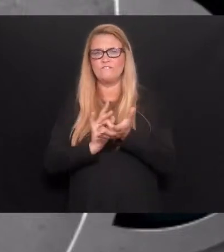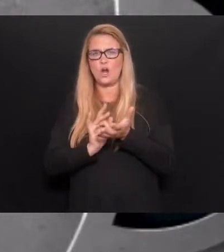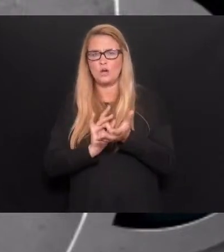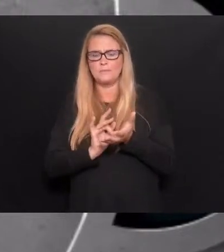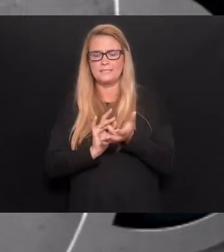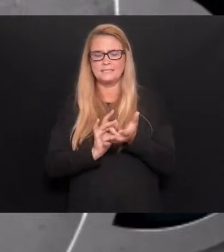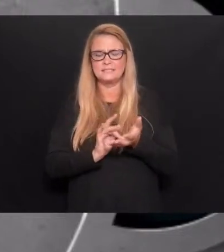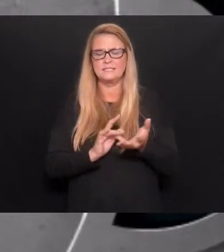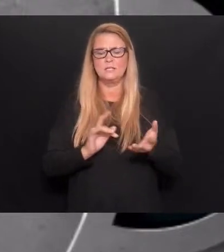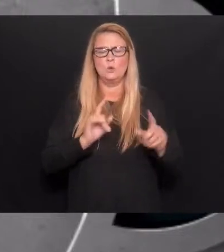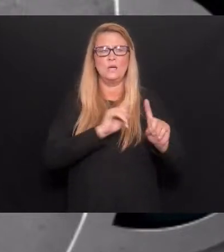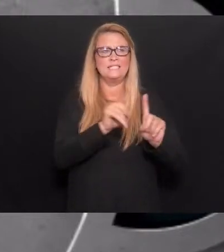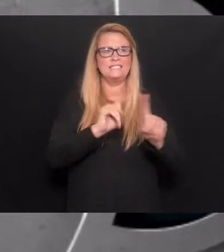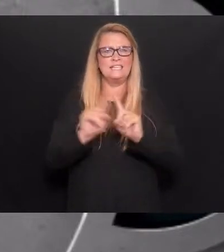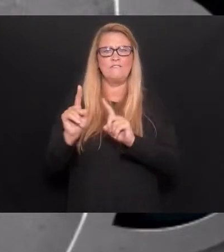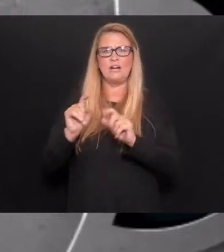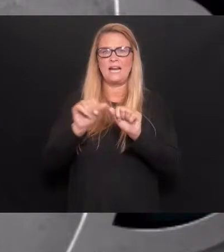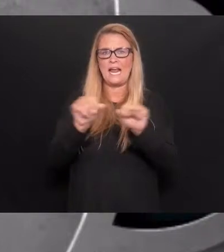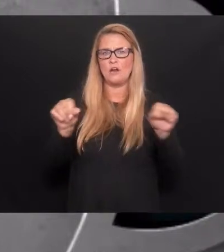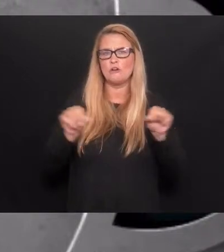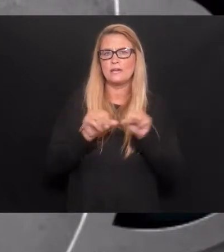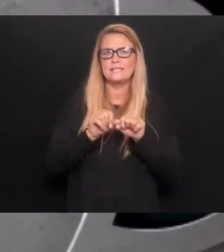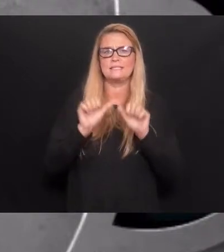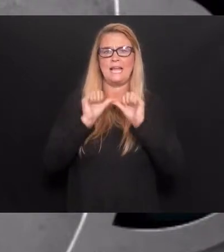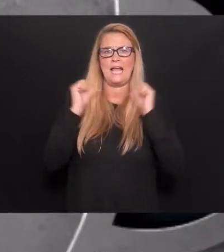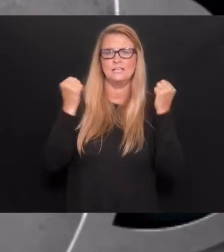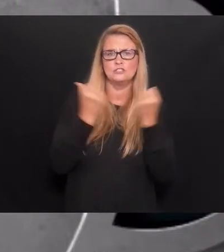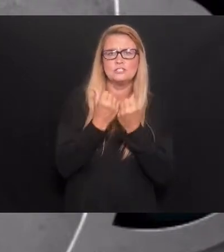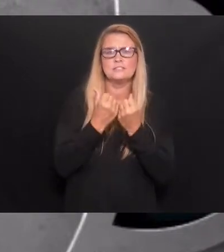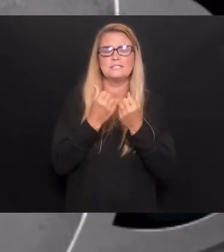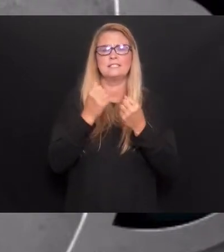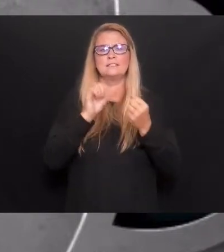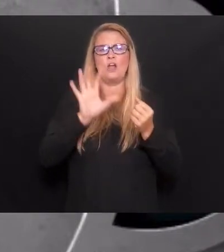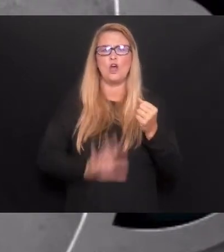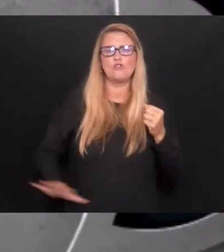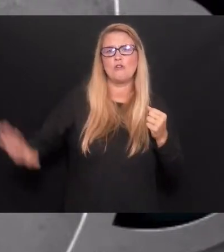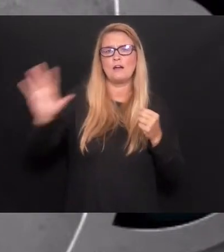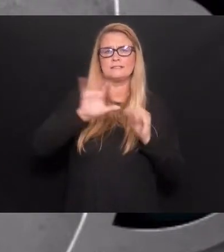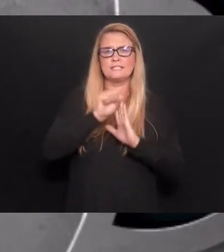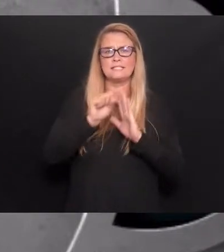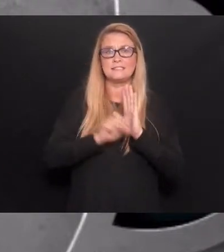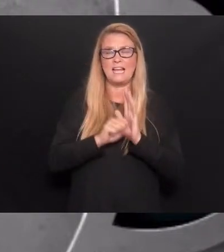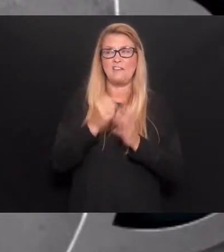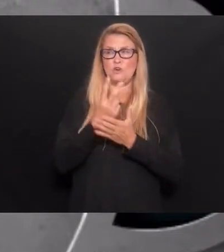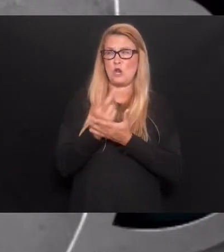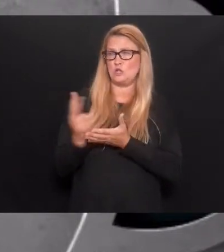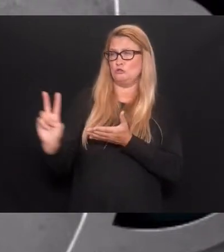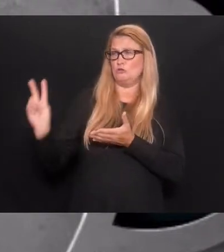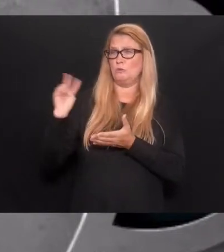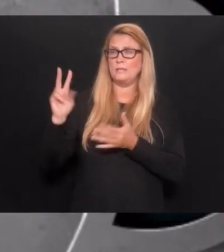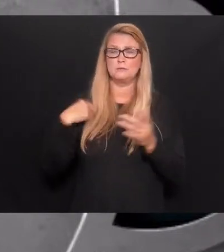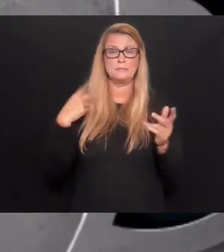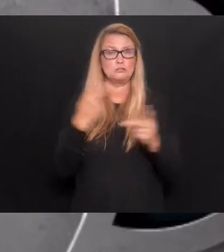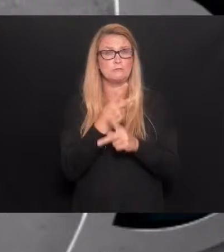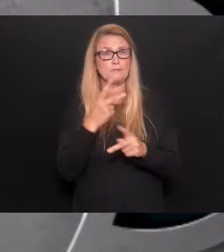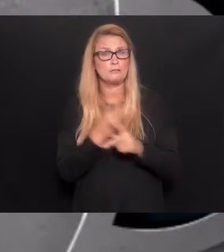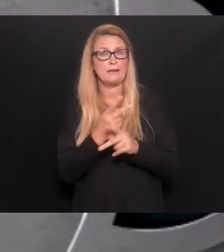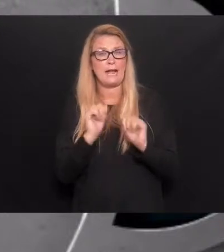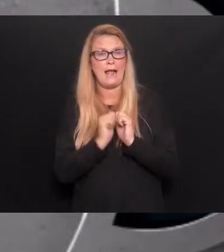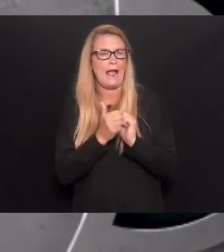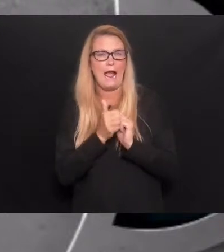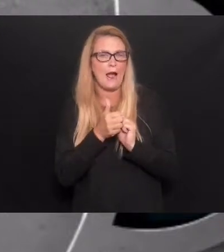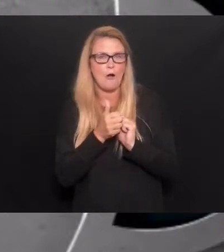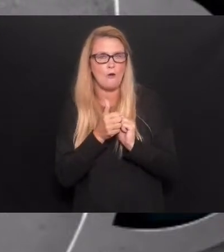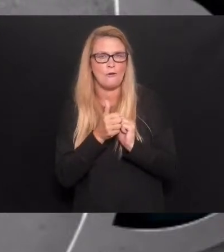care agencies, pharmacies across the state. And in the last 2 weeks, actually, we've been trying to figure out how to do that across